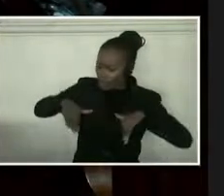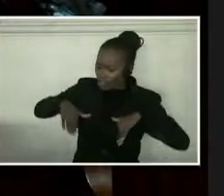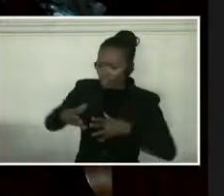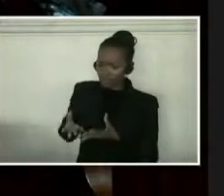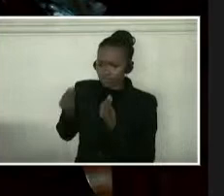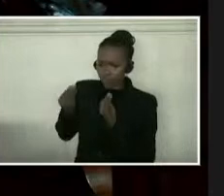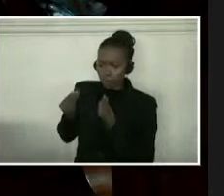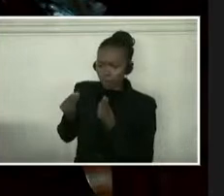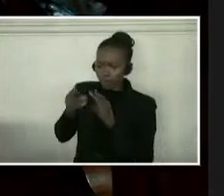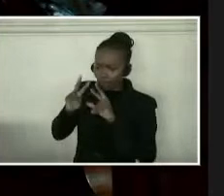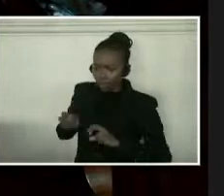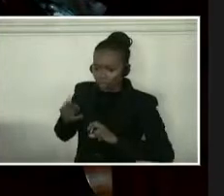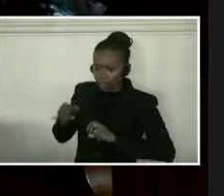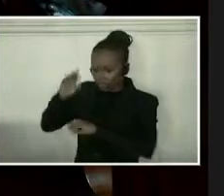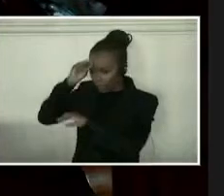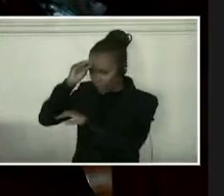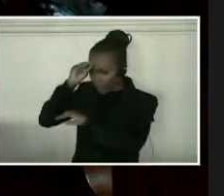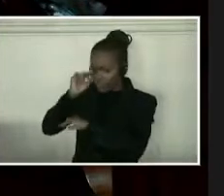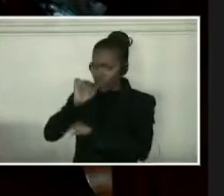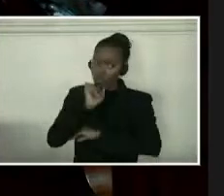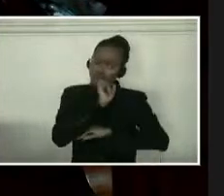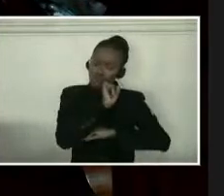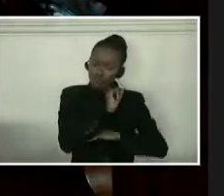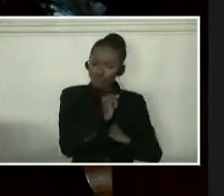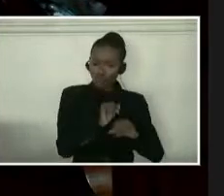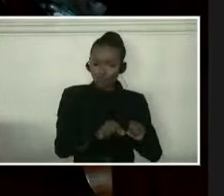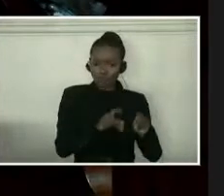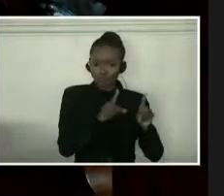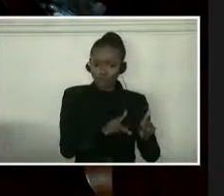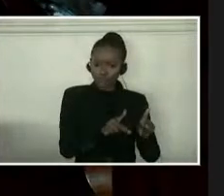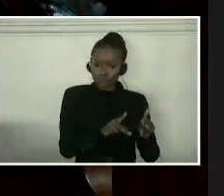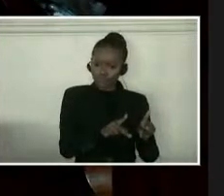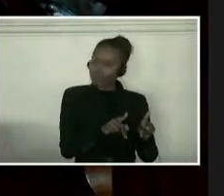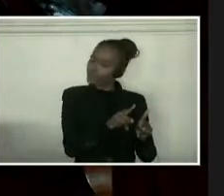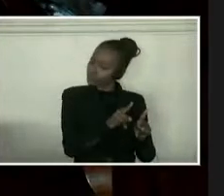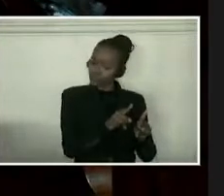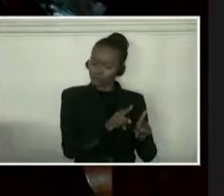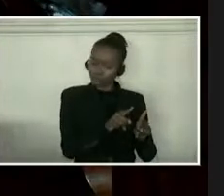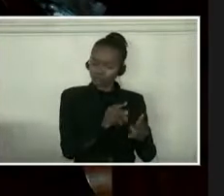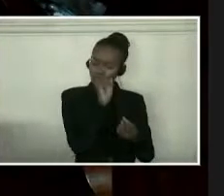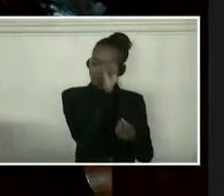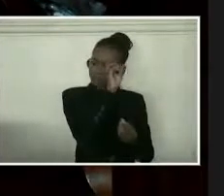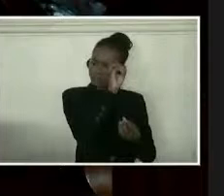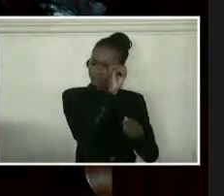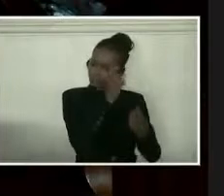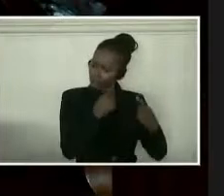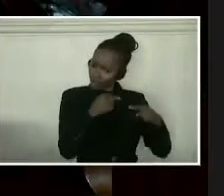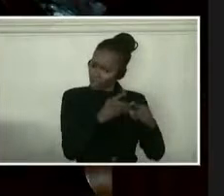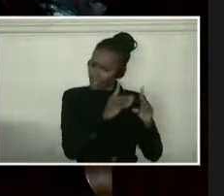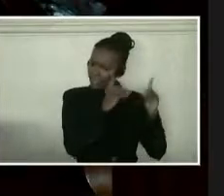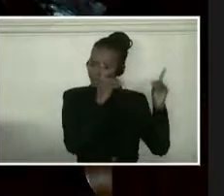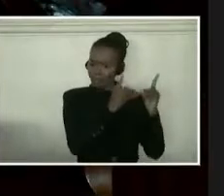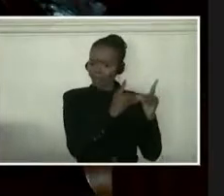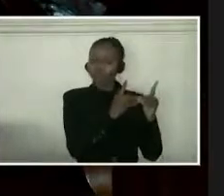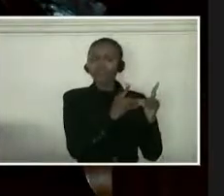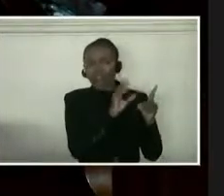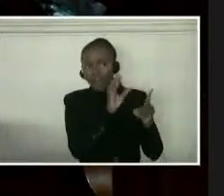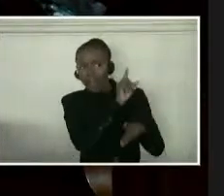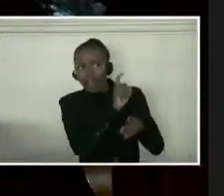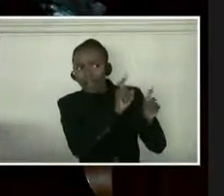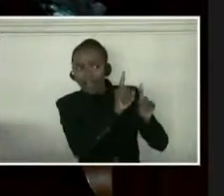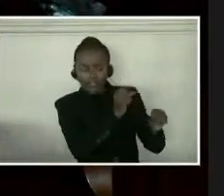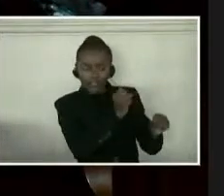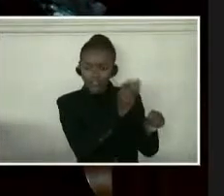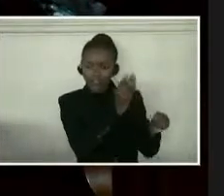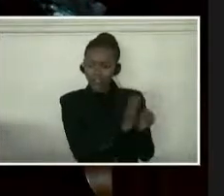whereas you have all the opportunity to engage the department and get the correct information of the